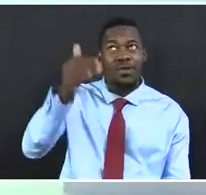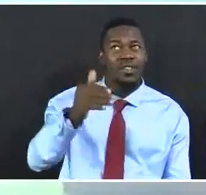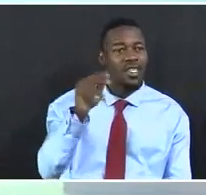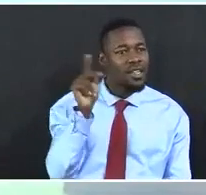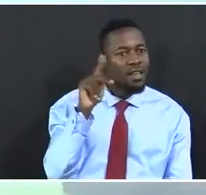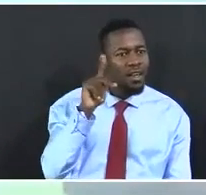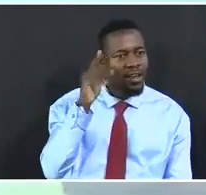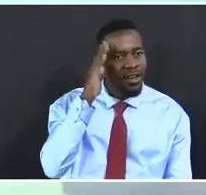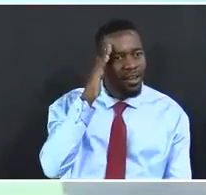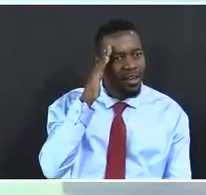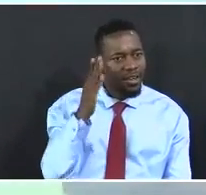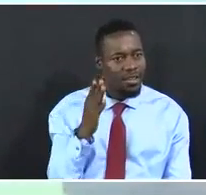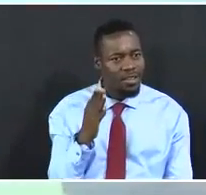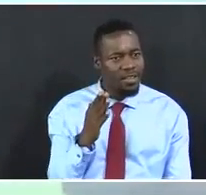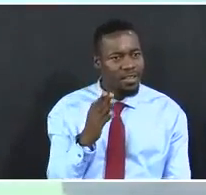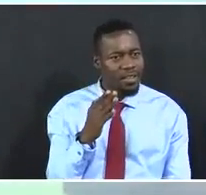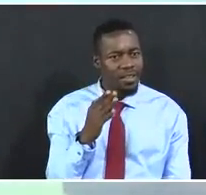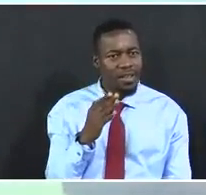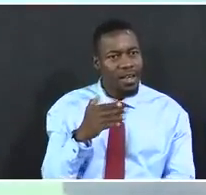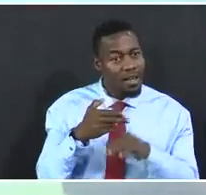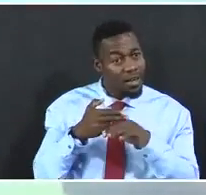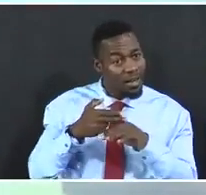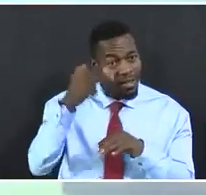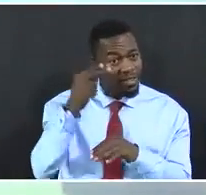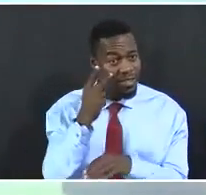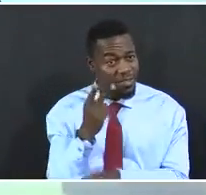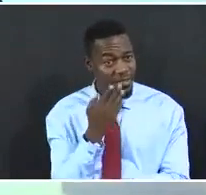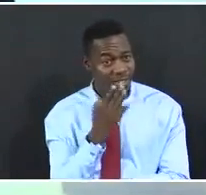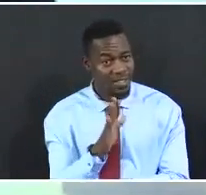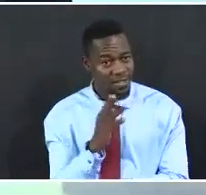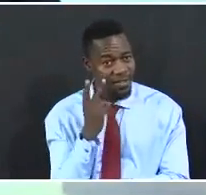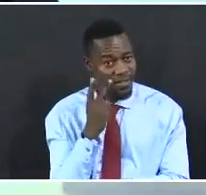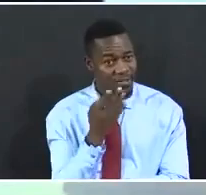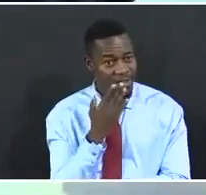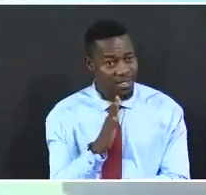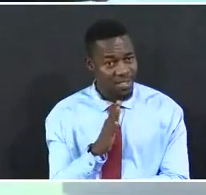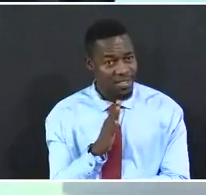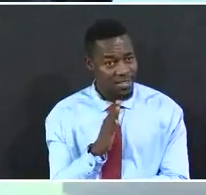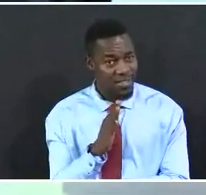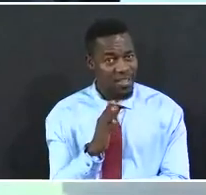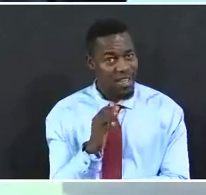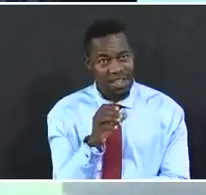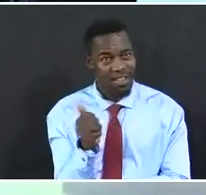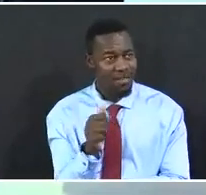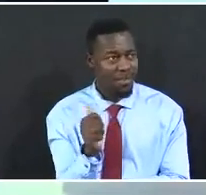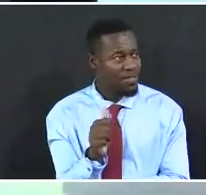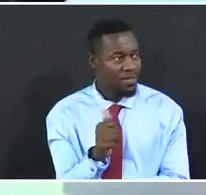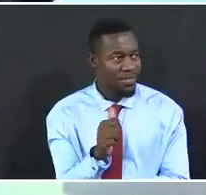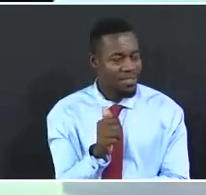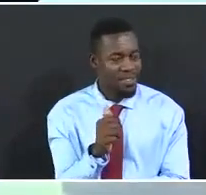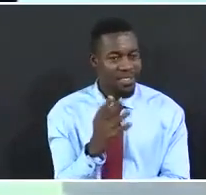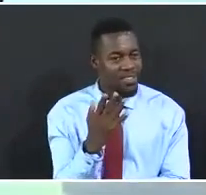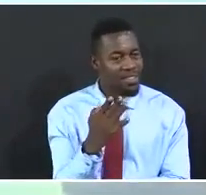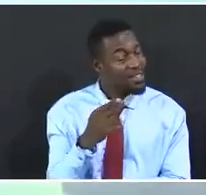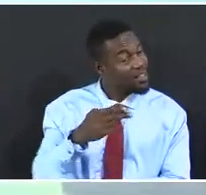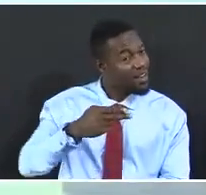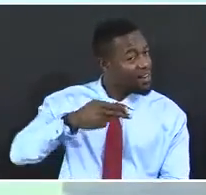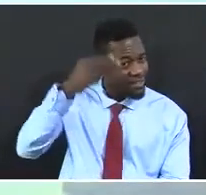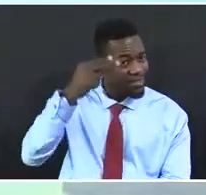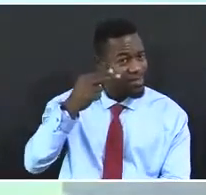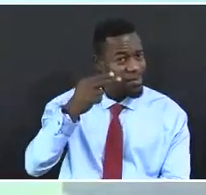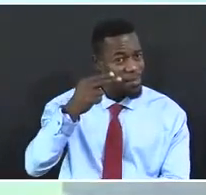don't know how many of you have ever seen it. I want to believe most Kenyans have not known where Mount Kenya is. Maybe they know, but they have